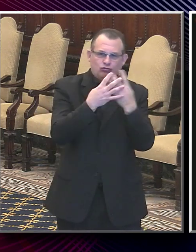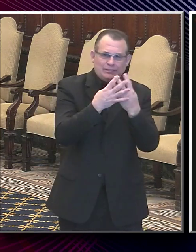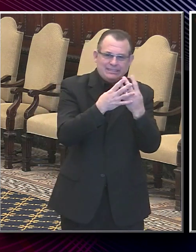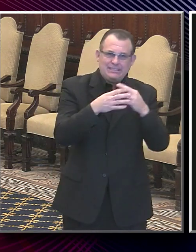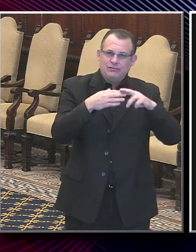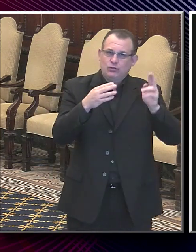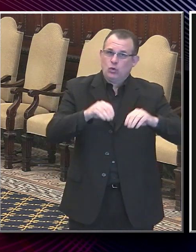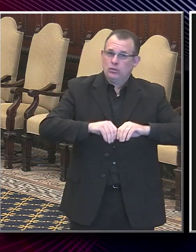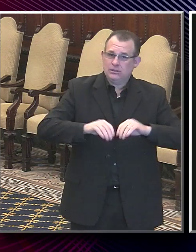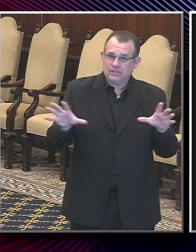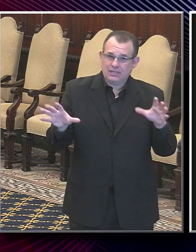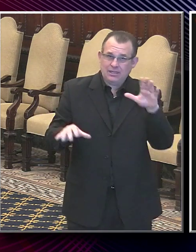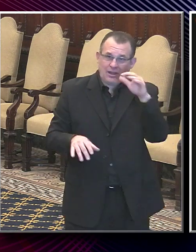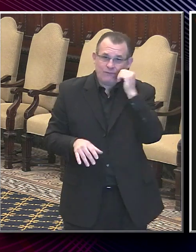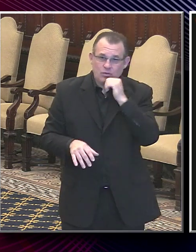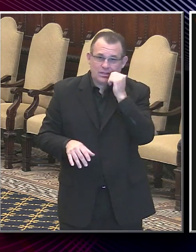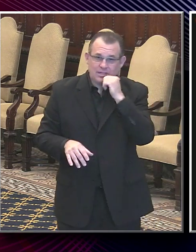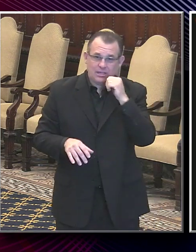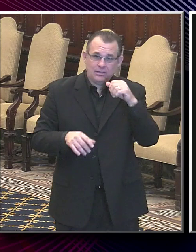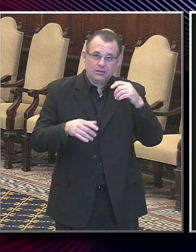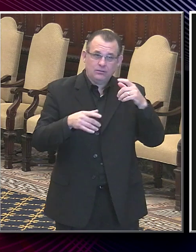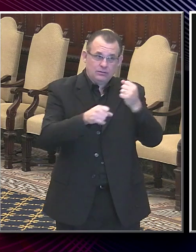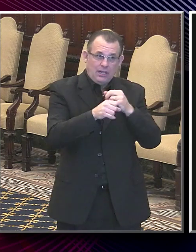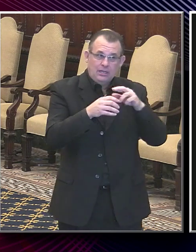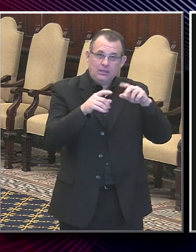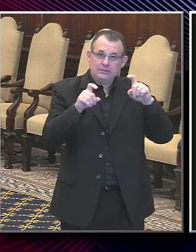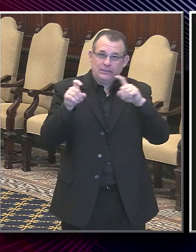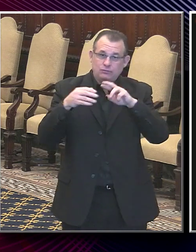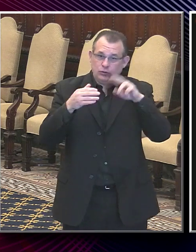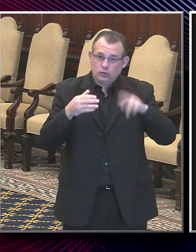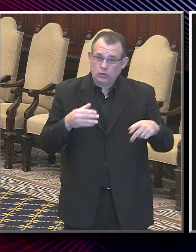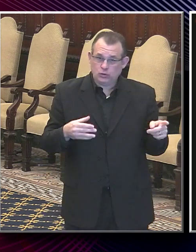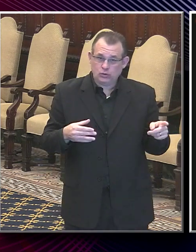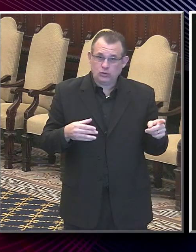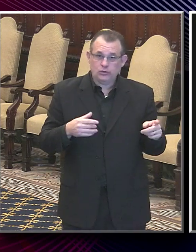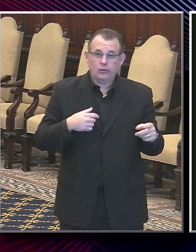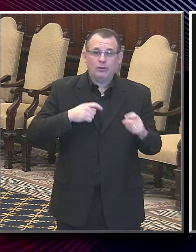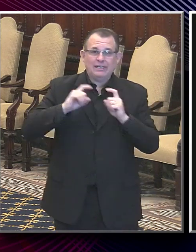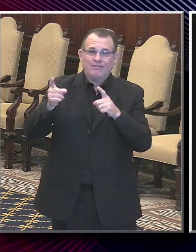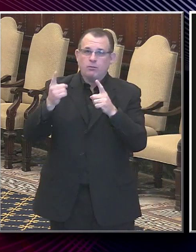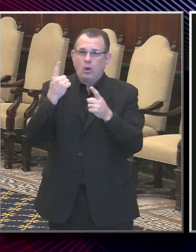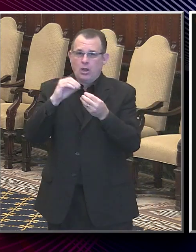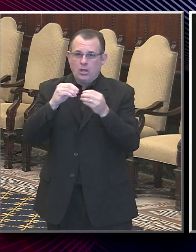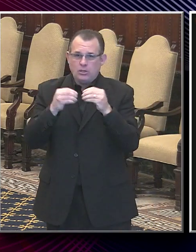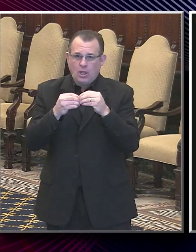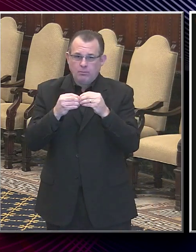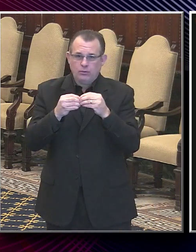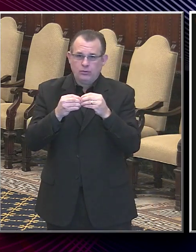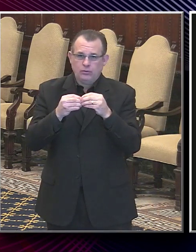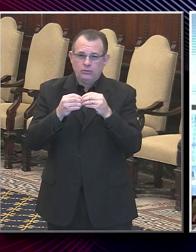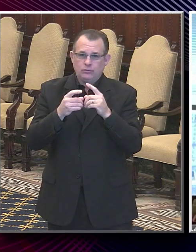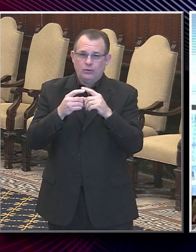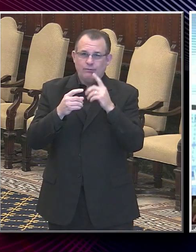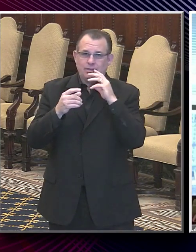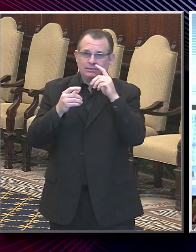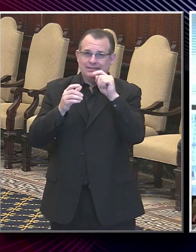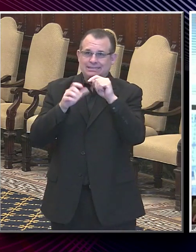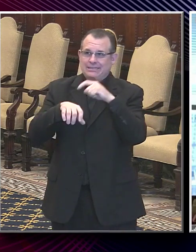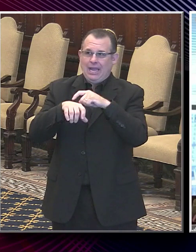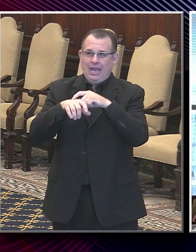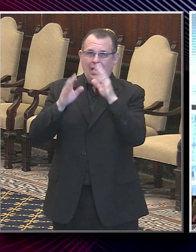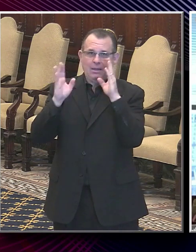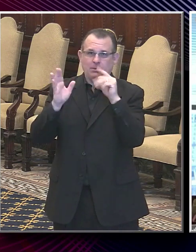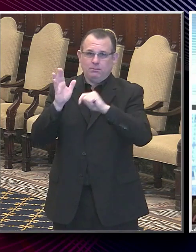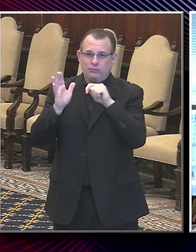by day as those results come in, or are they going to be released in a sort of lump fashion after the 2-week testing period is over? We'll release the